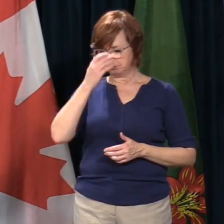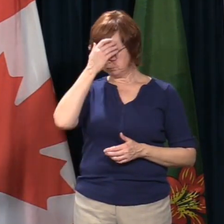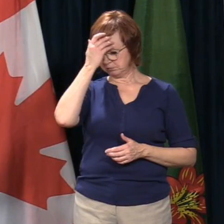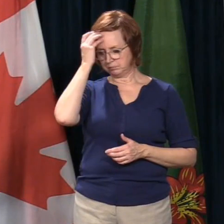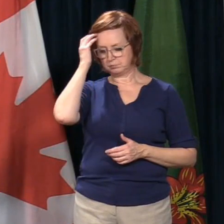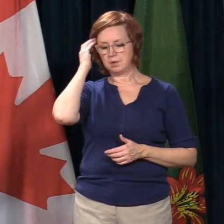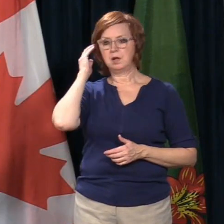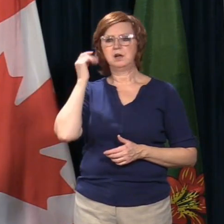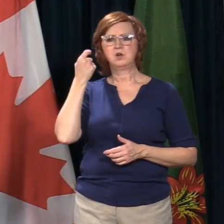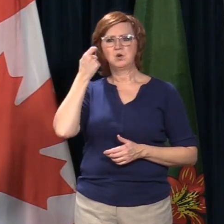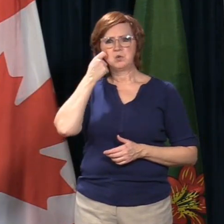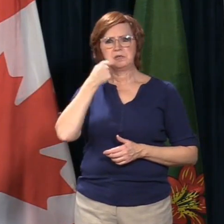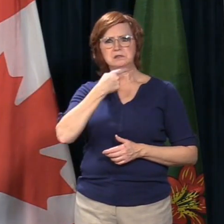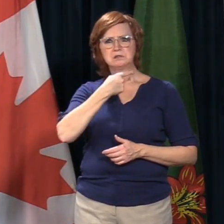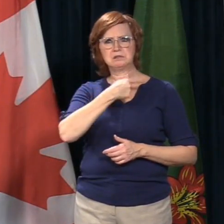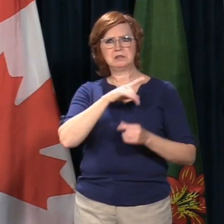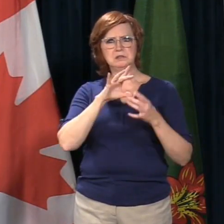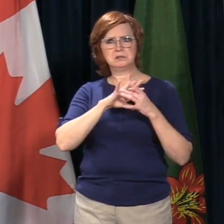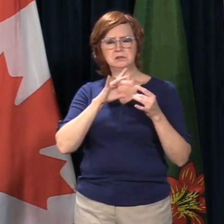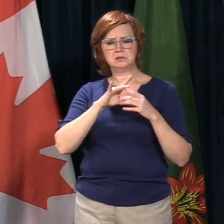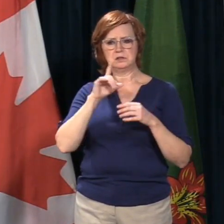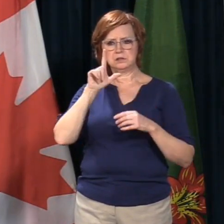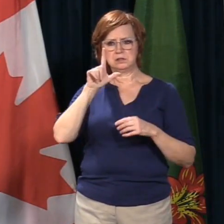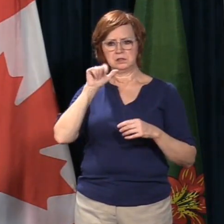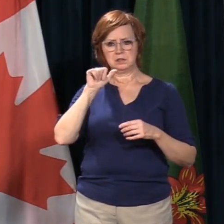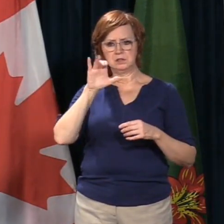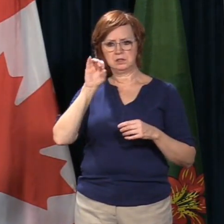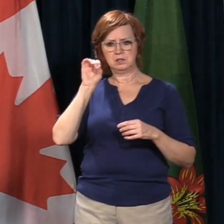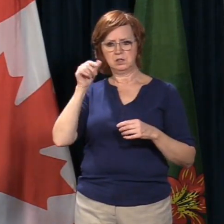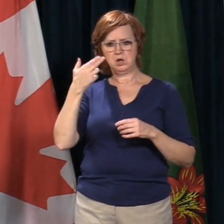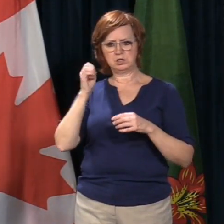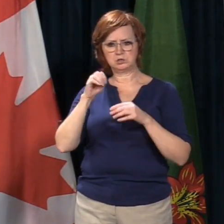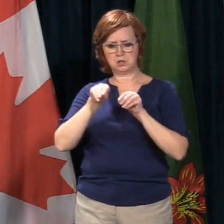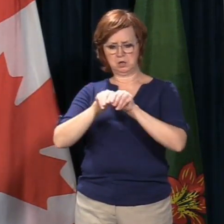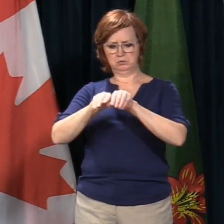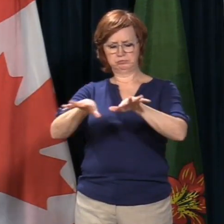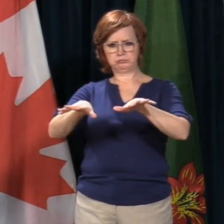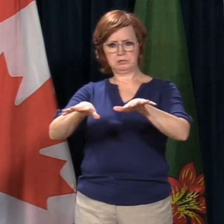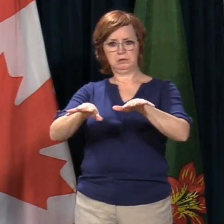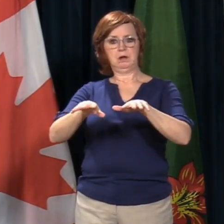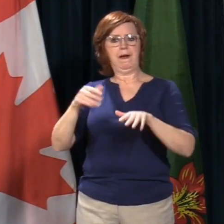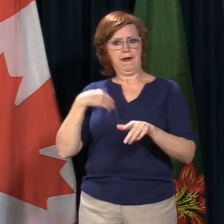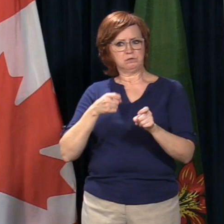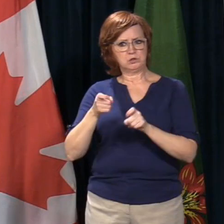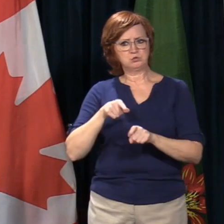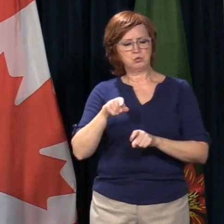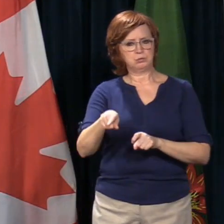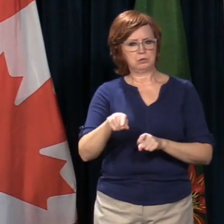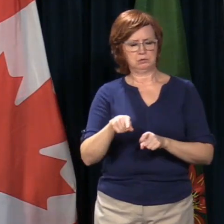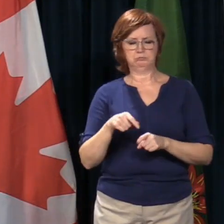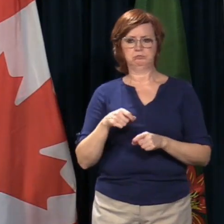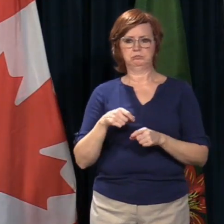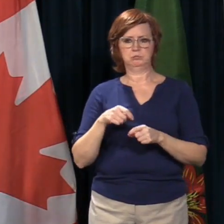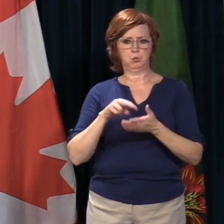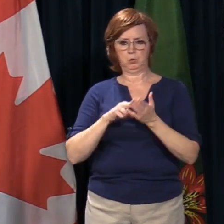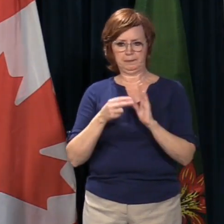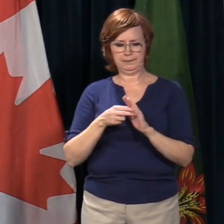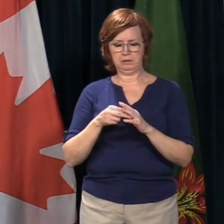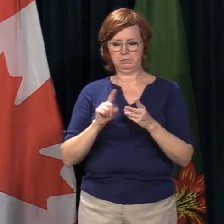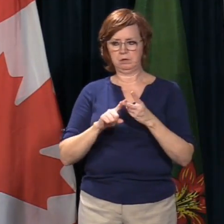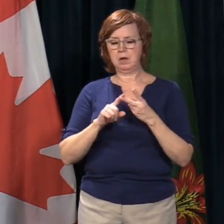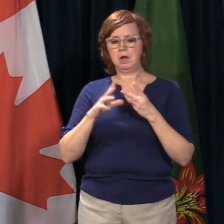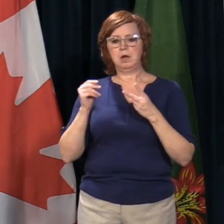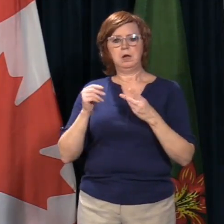What specific measures have you done inside the long-term care facility to address that? Can you also address the testing, the level of testing that is being